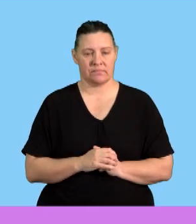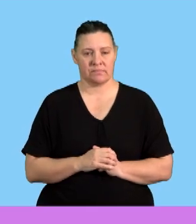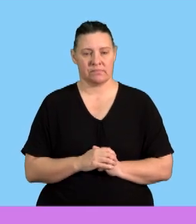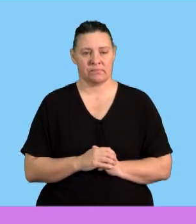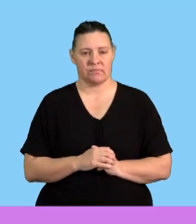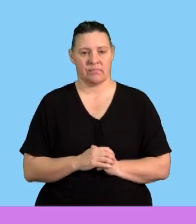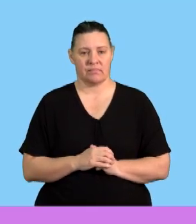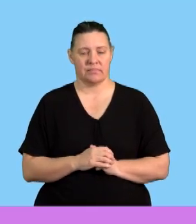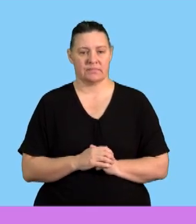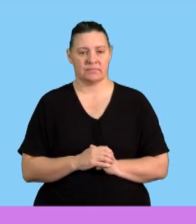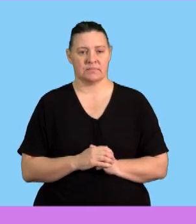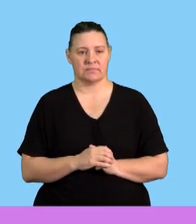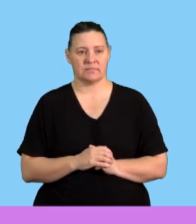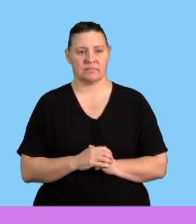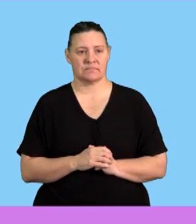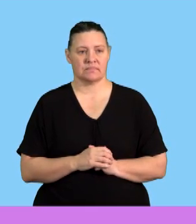10,100 Rand.